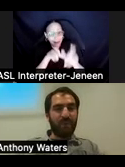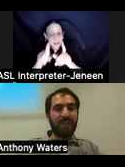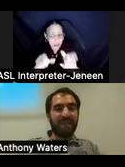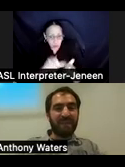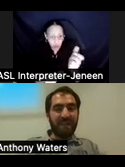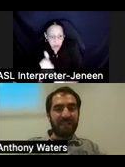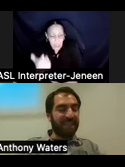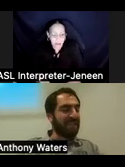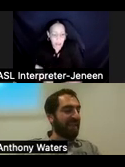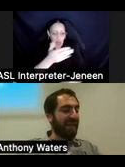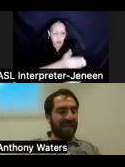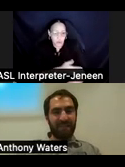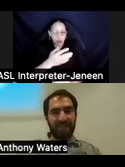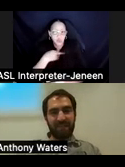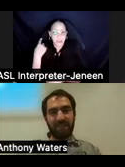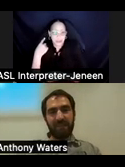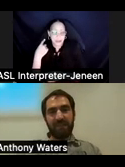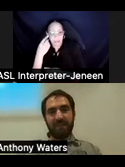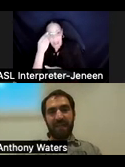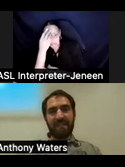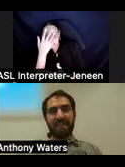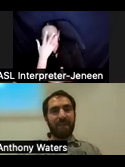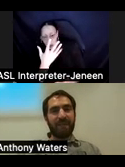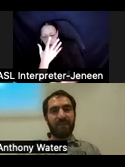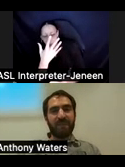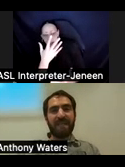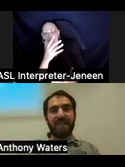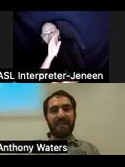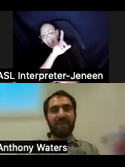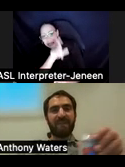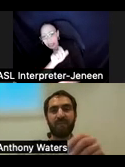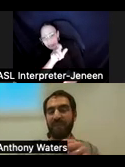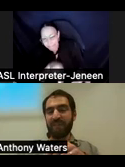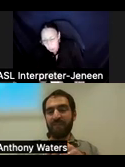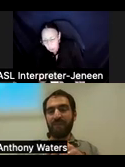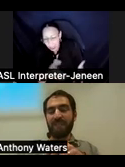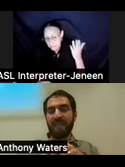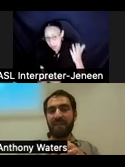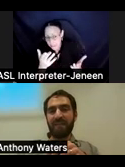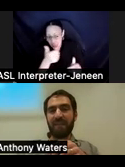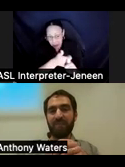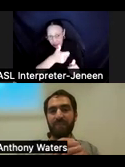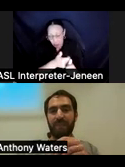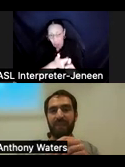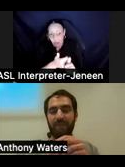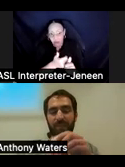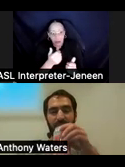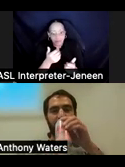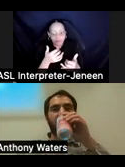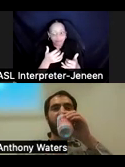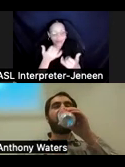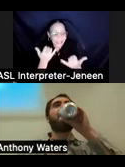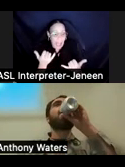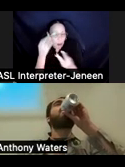by putting the thought in their head. Asking about suicide increases risk of suicide. I see a lot